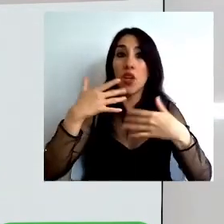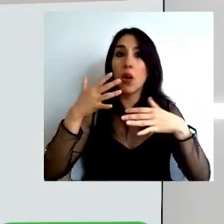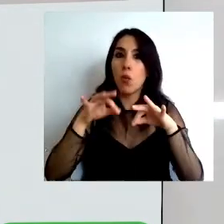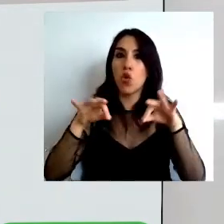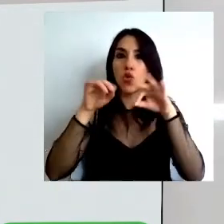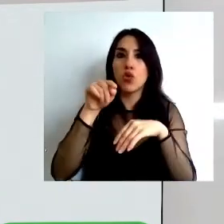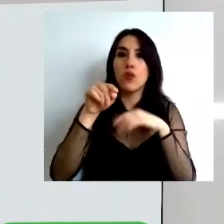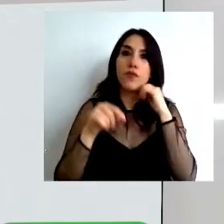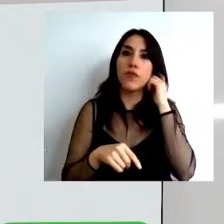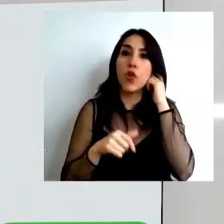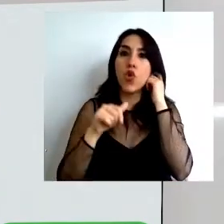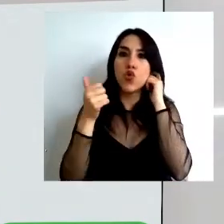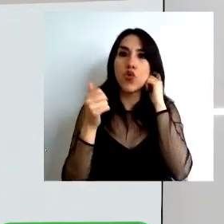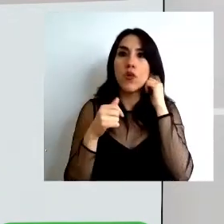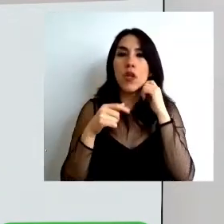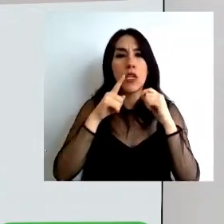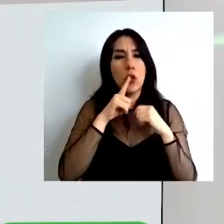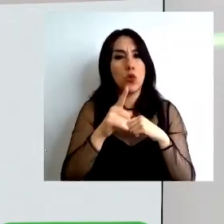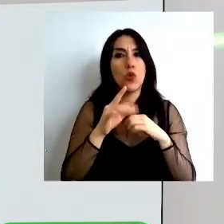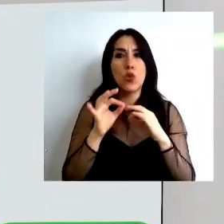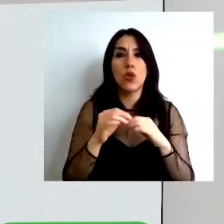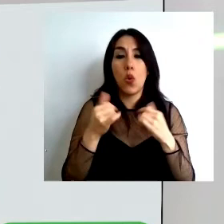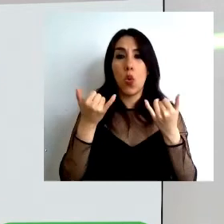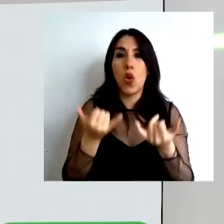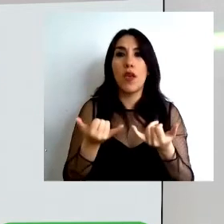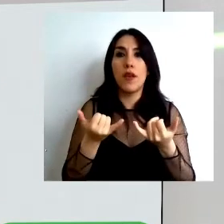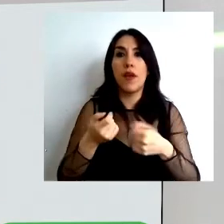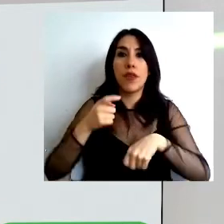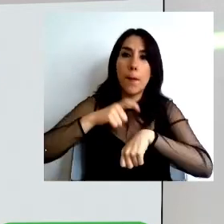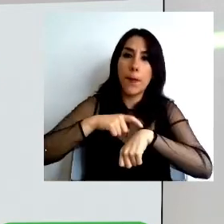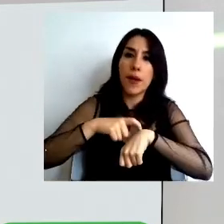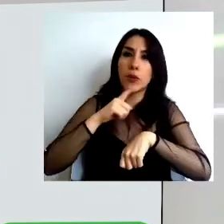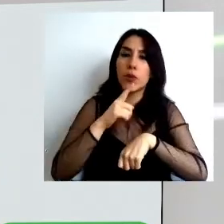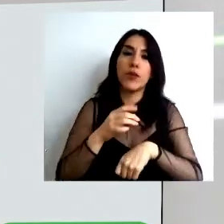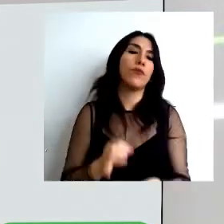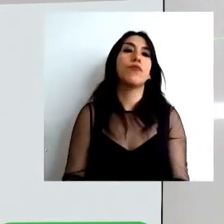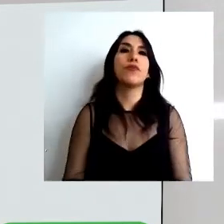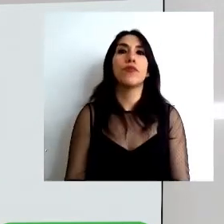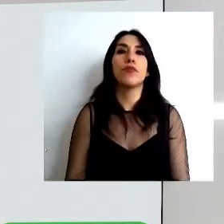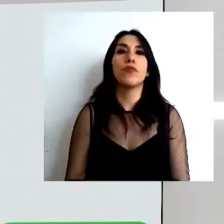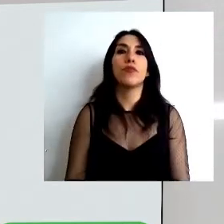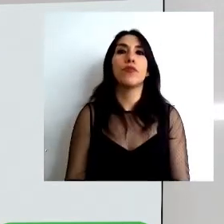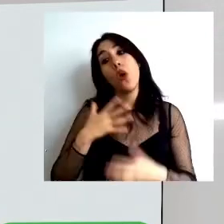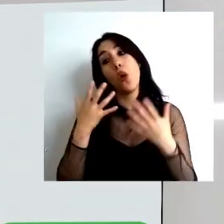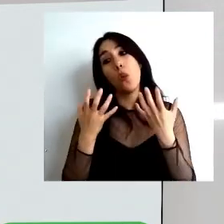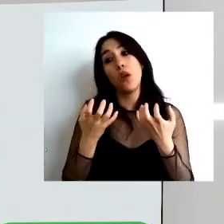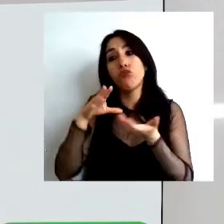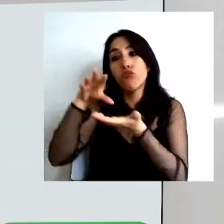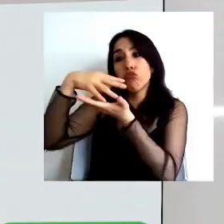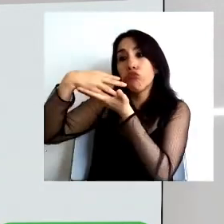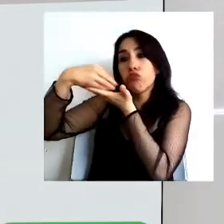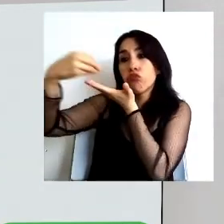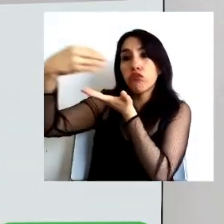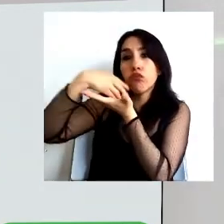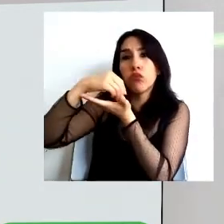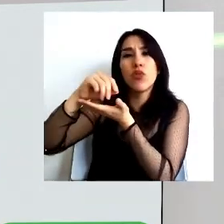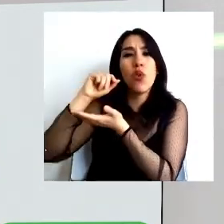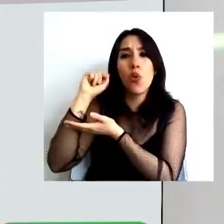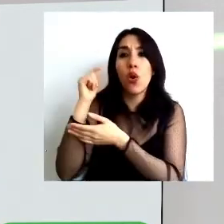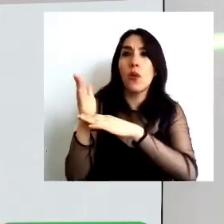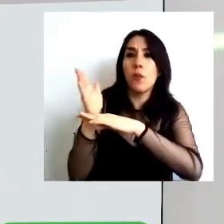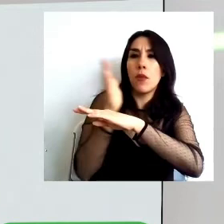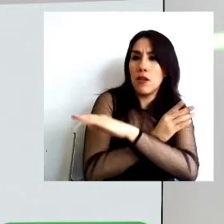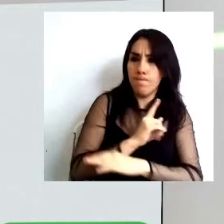or scale, make sure you're ready for this. Of course, you need to have a proof of impact in your